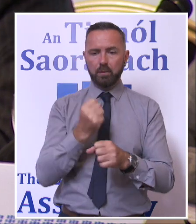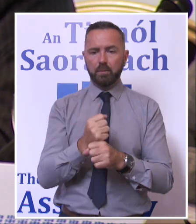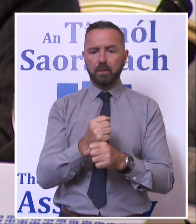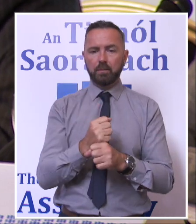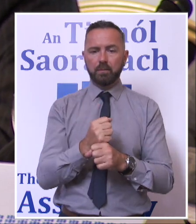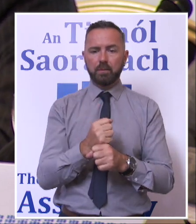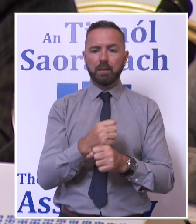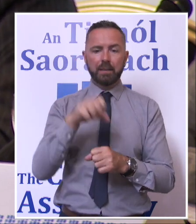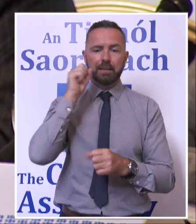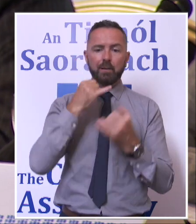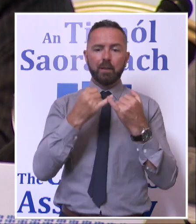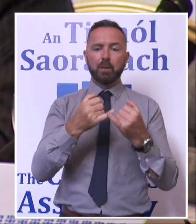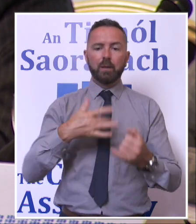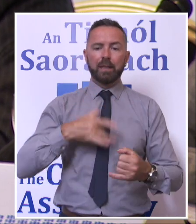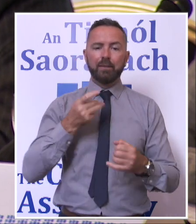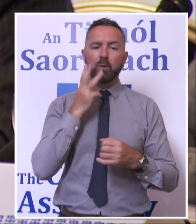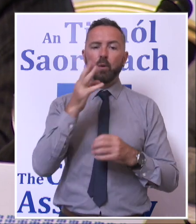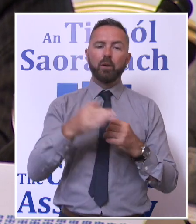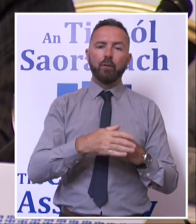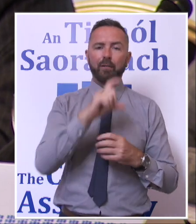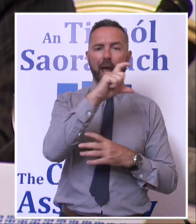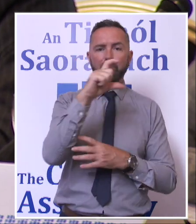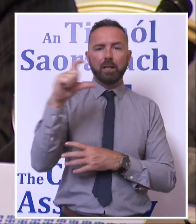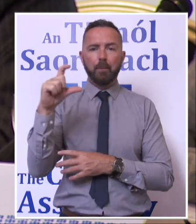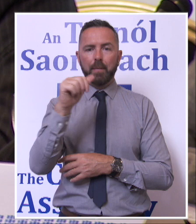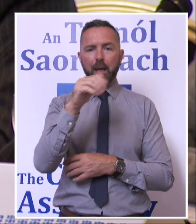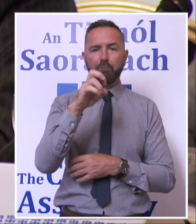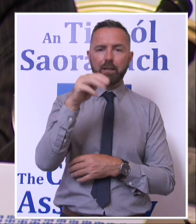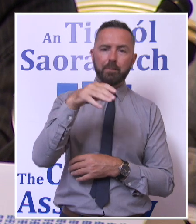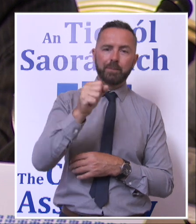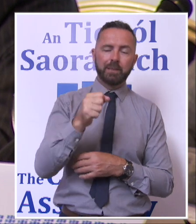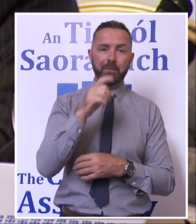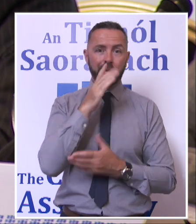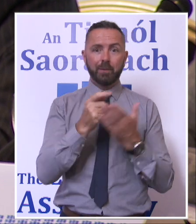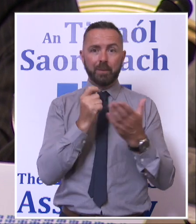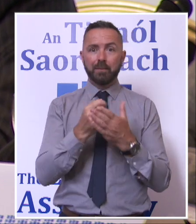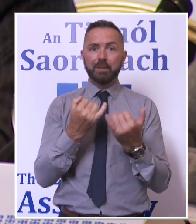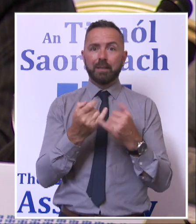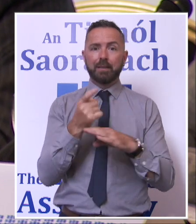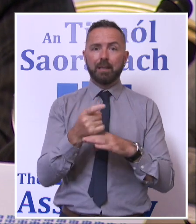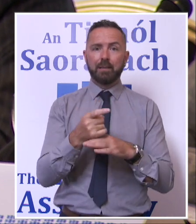probably sounds like we live in a world of acronyms. And unfortunately, I think sometimes that's the case. But the